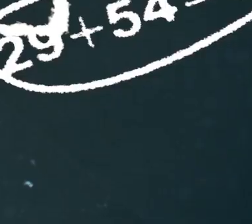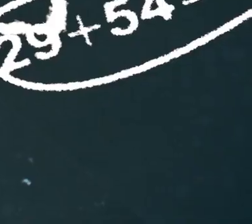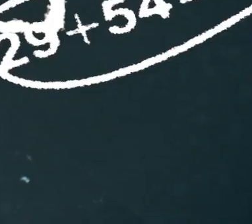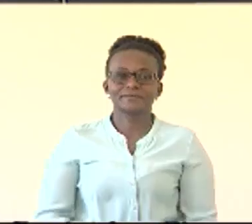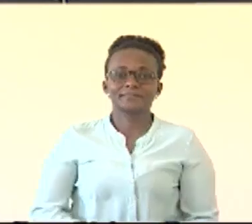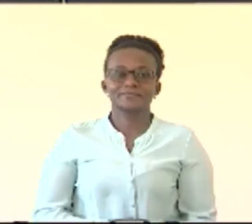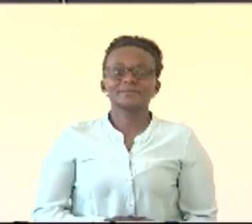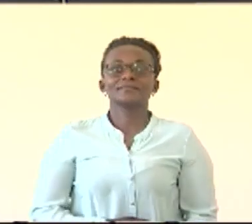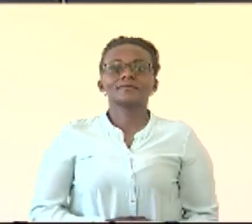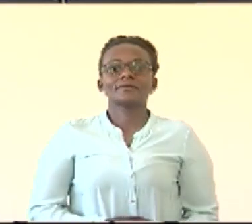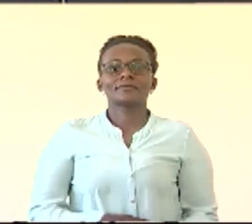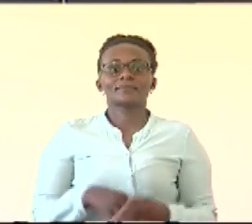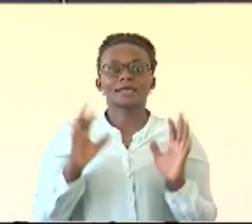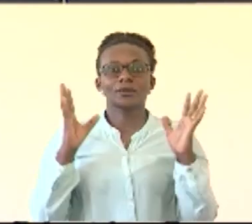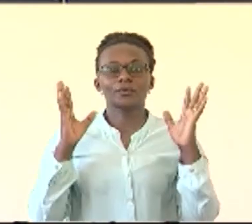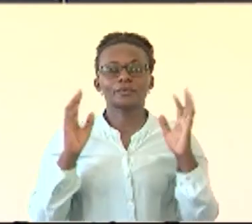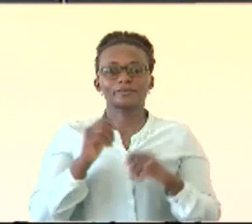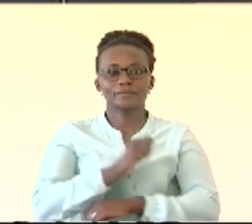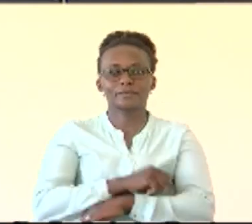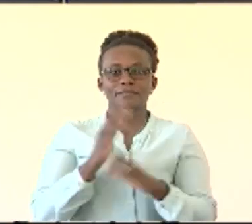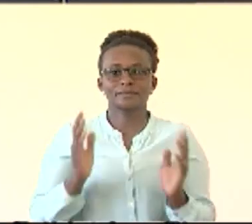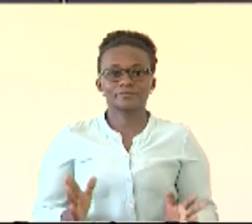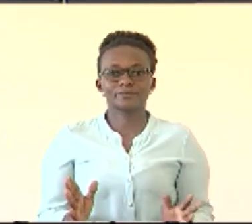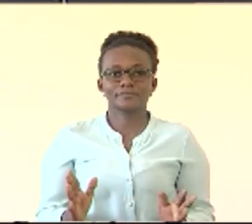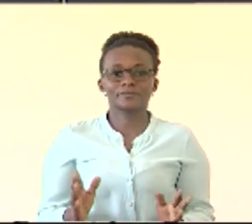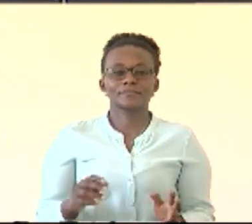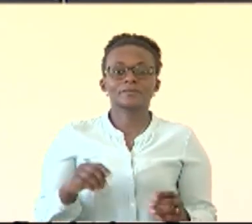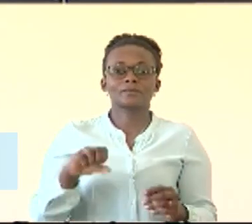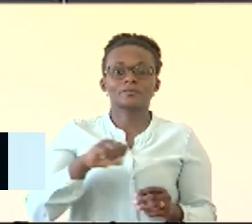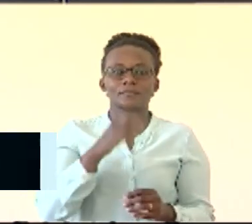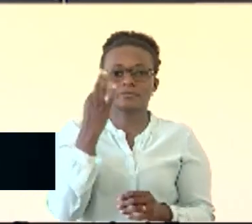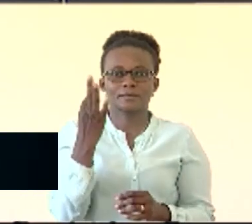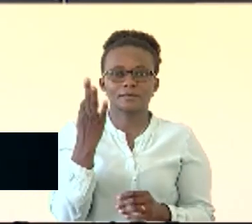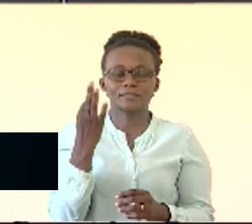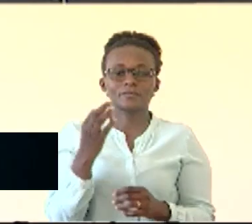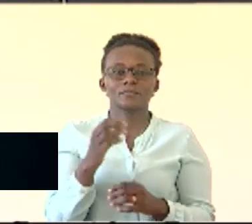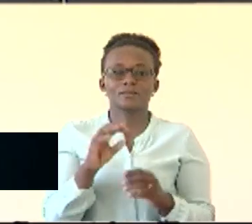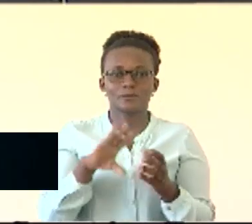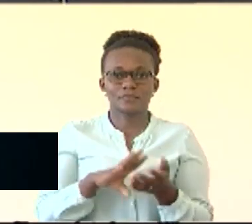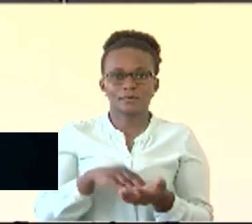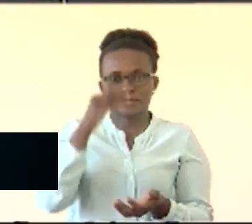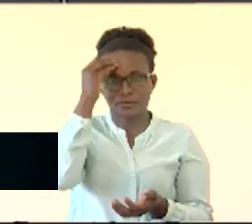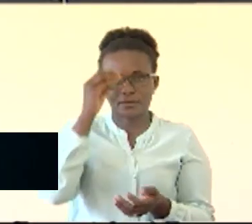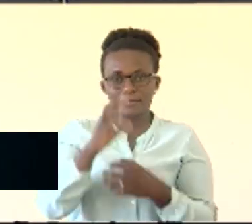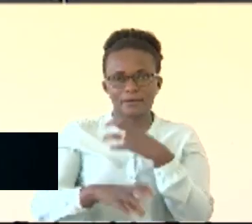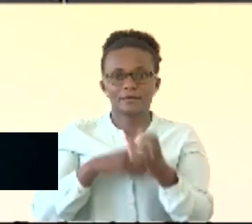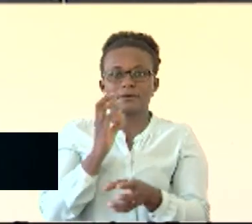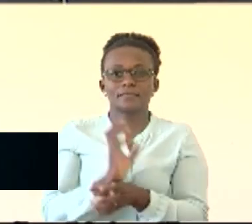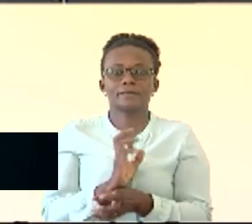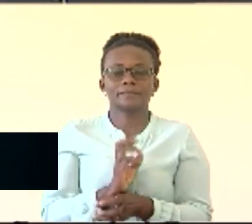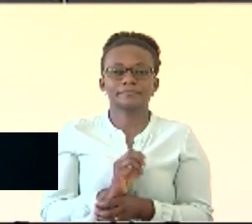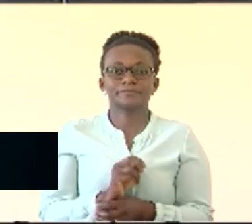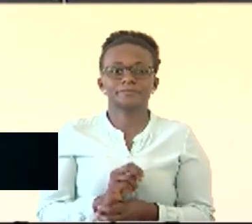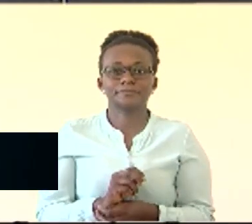Board. Hello, dear students of Senior 3 Chemistry class. I'm very excited